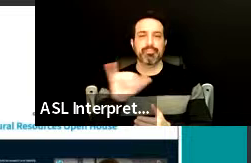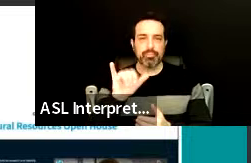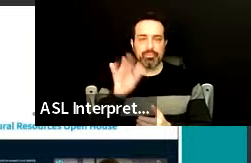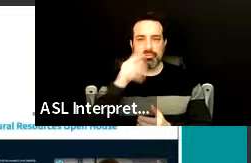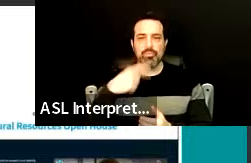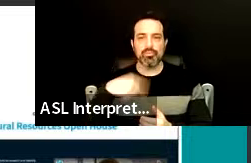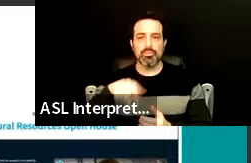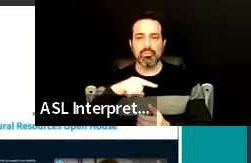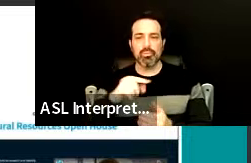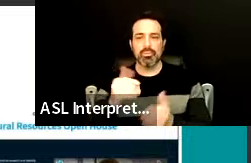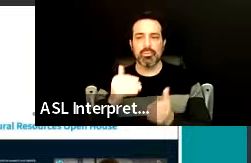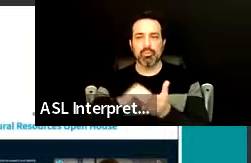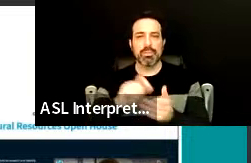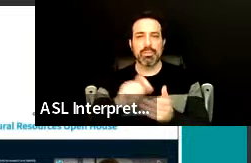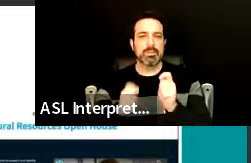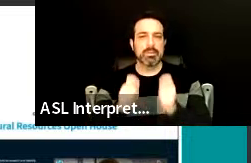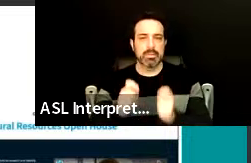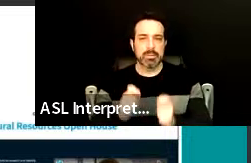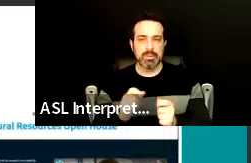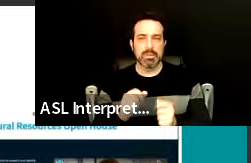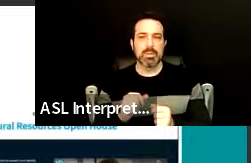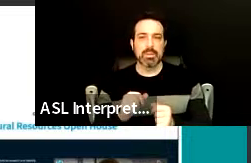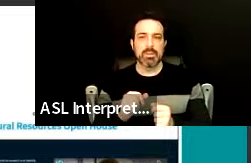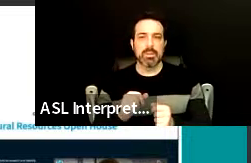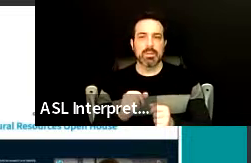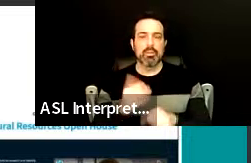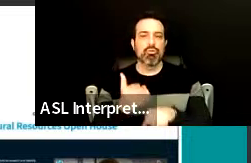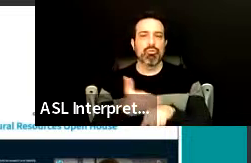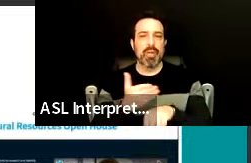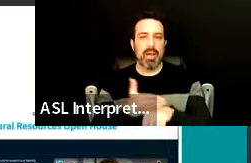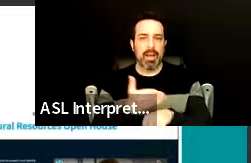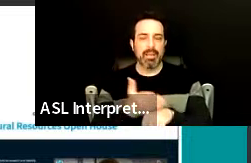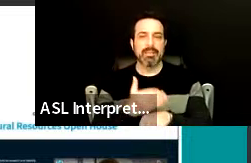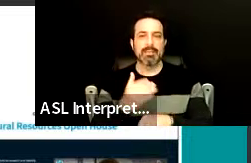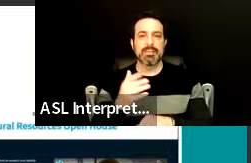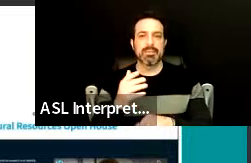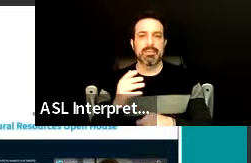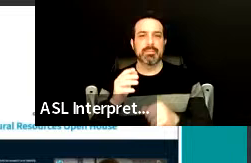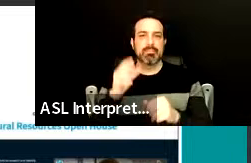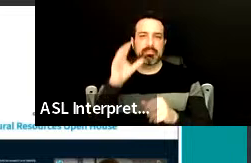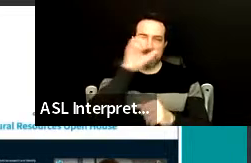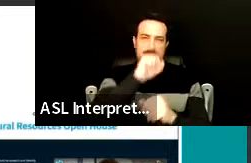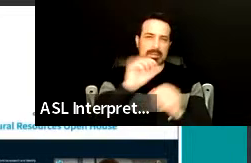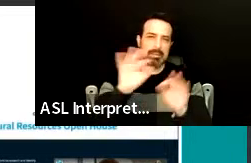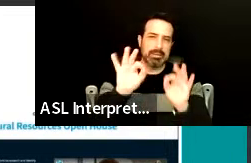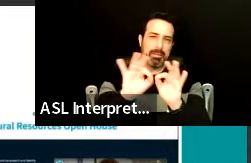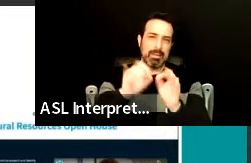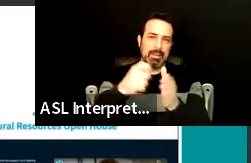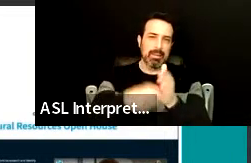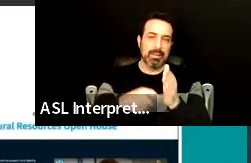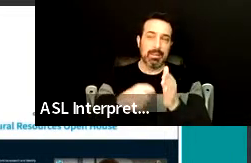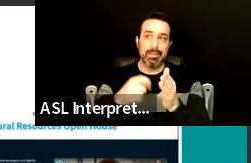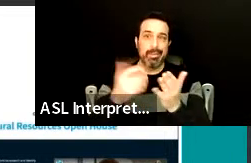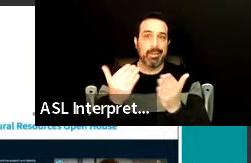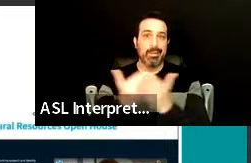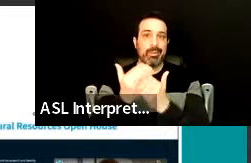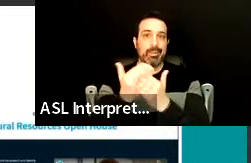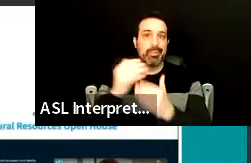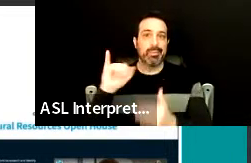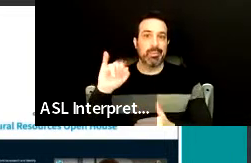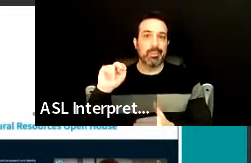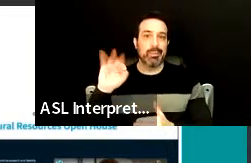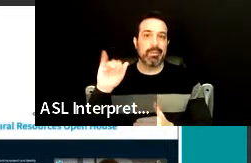be redoing or revising and updating our estimate, taking into account the latest